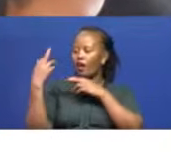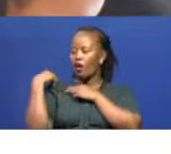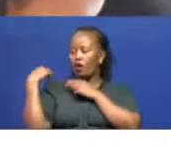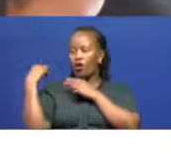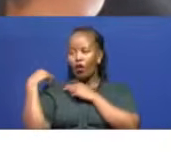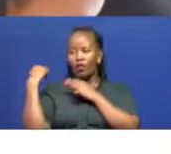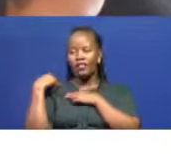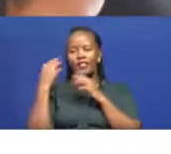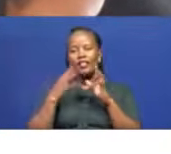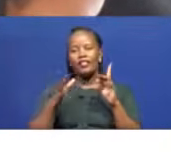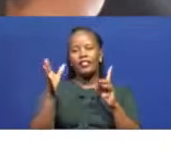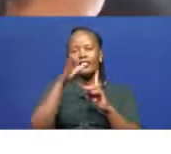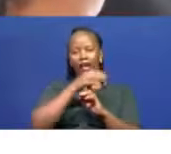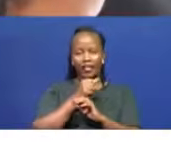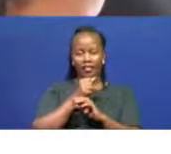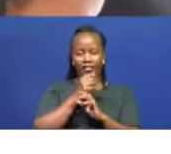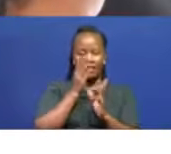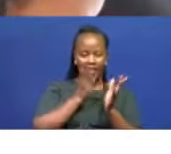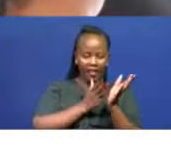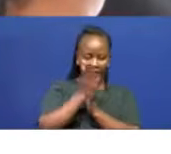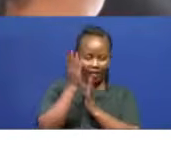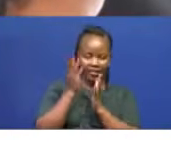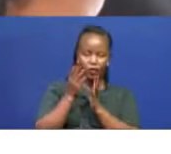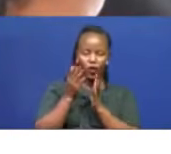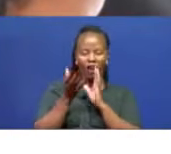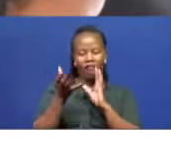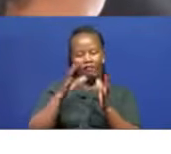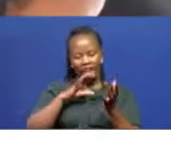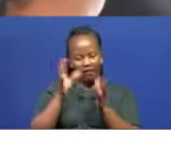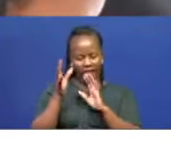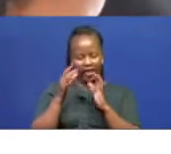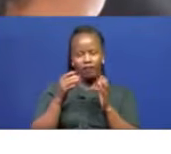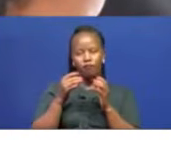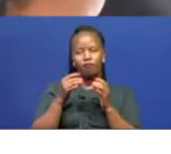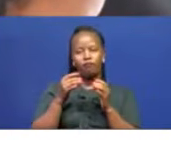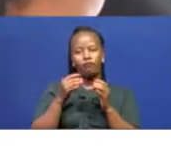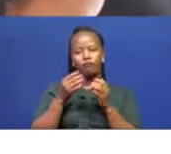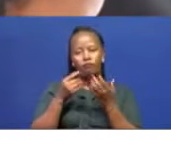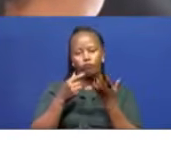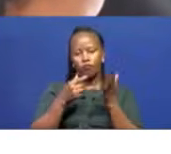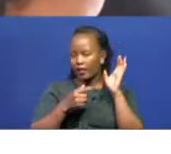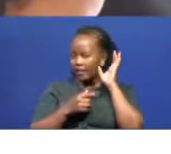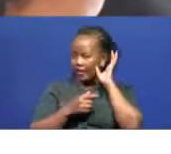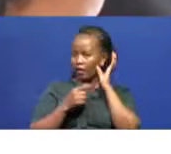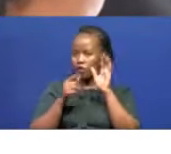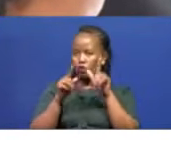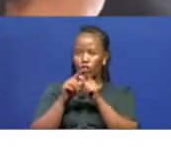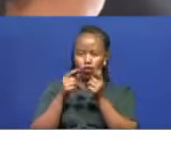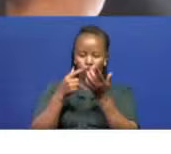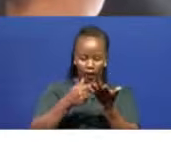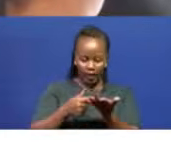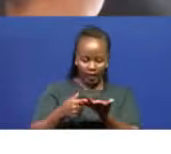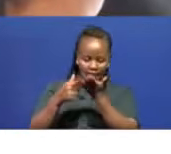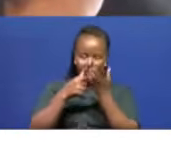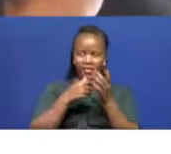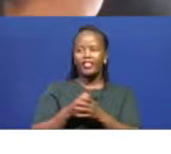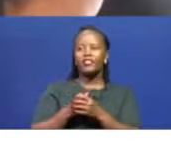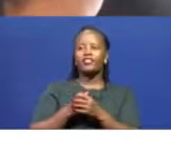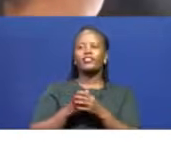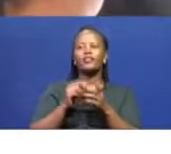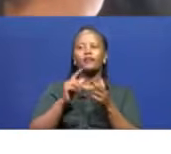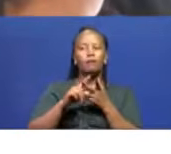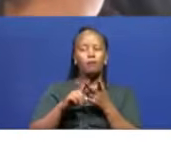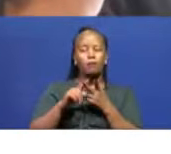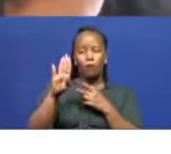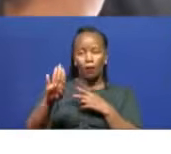in attaining the right to a fair trial enshrined under Article 50 of the Constitution. B, a